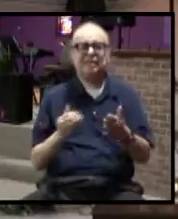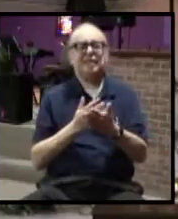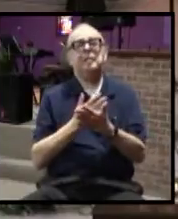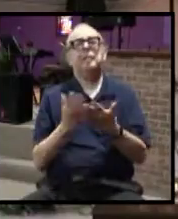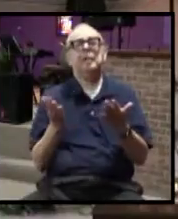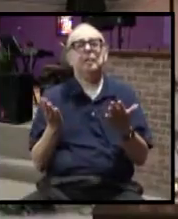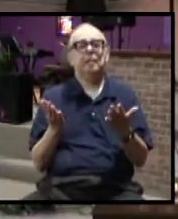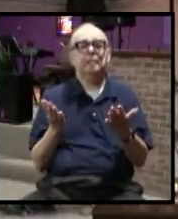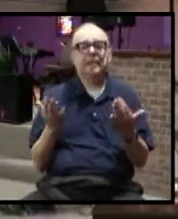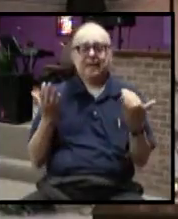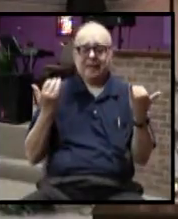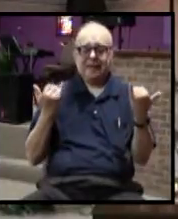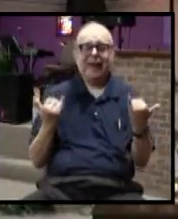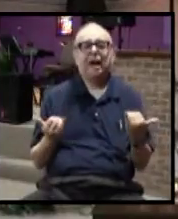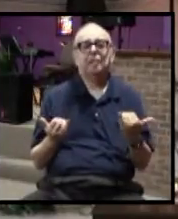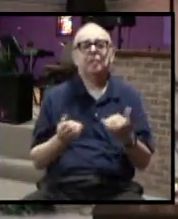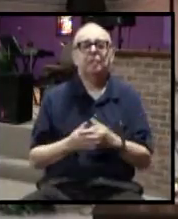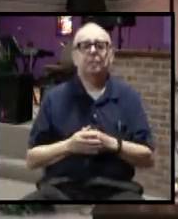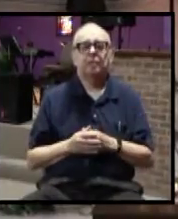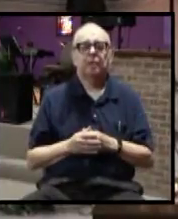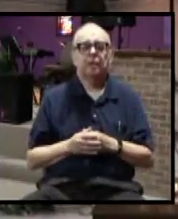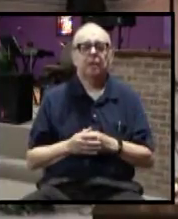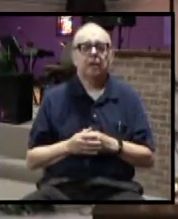But it's the same thing today.